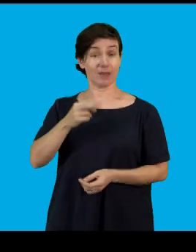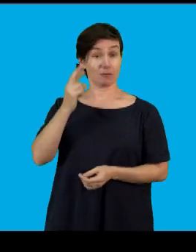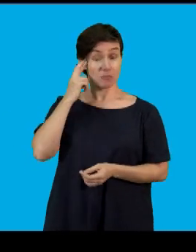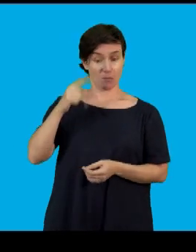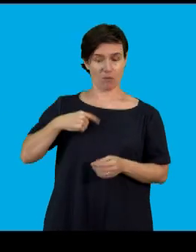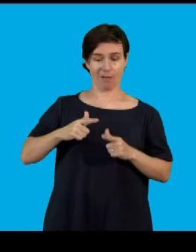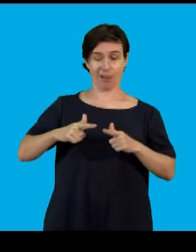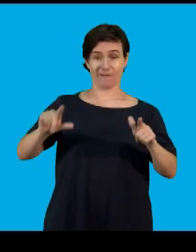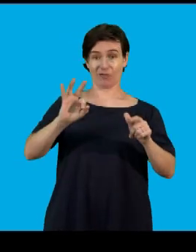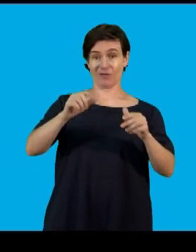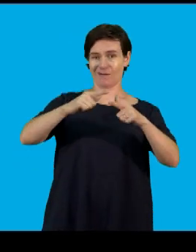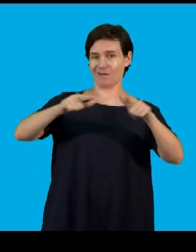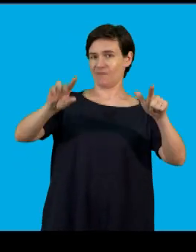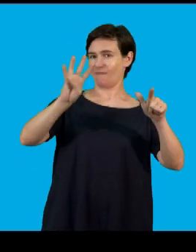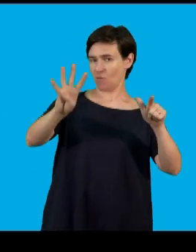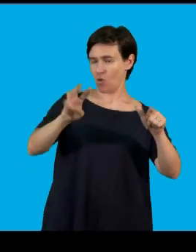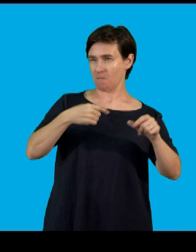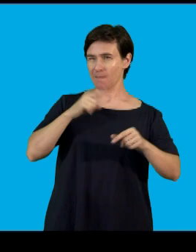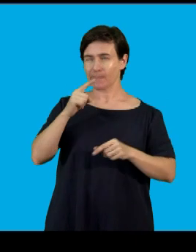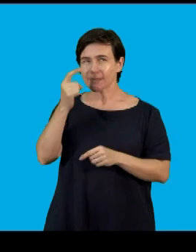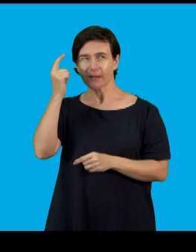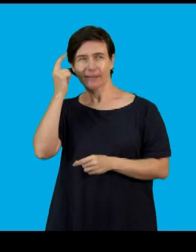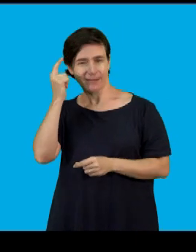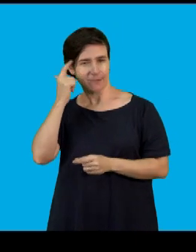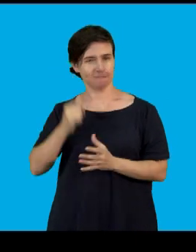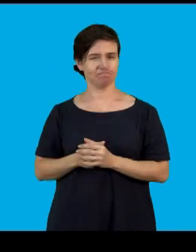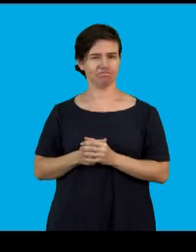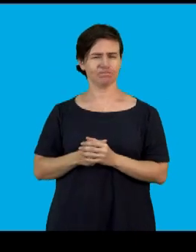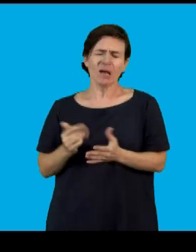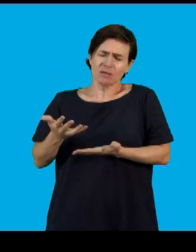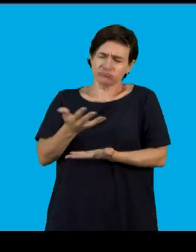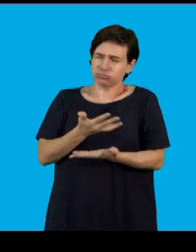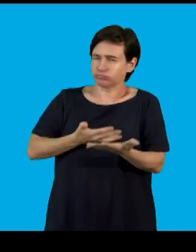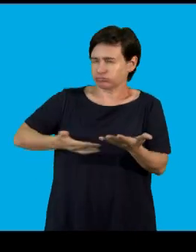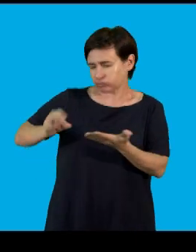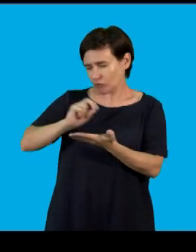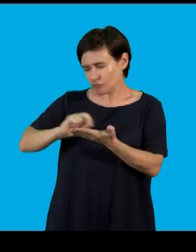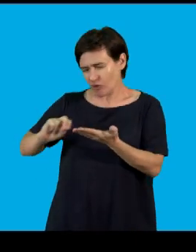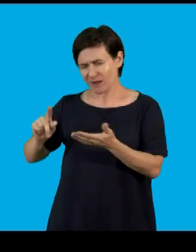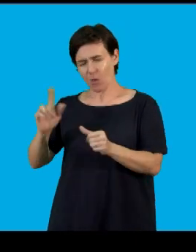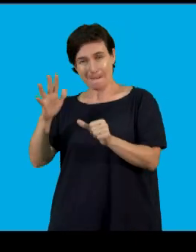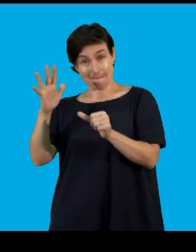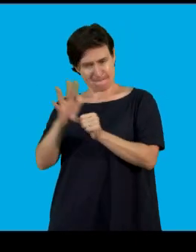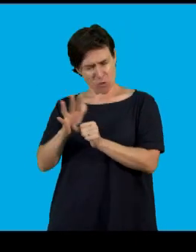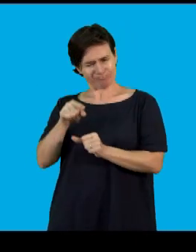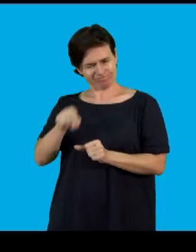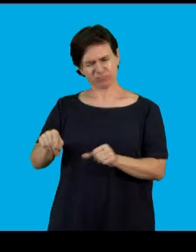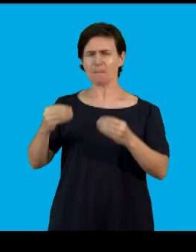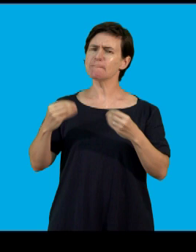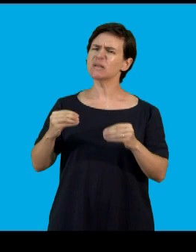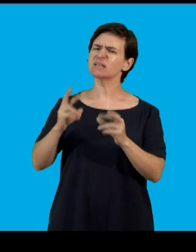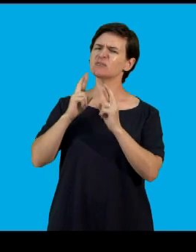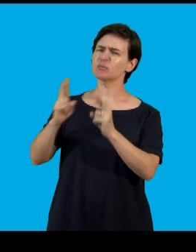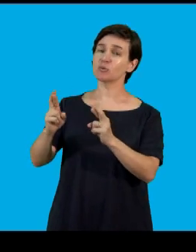to level 3, level 4 of the taxonomies. Right. Discuss the importance of business